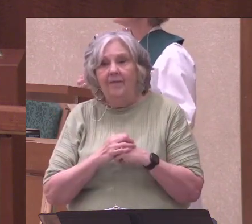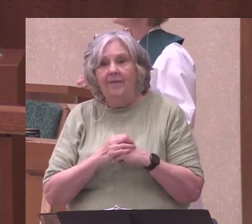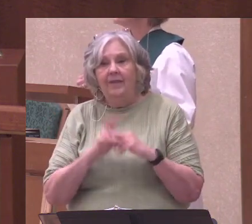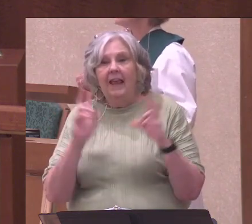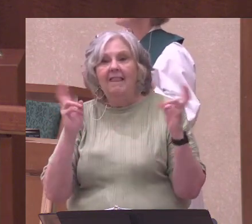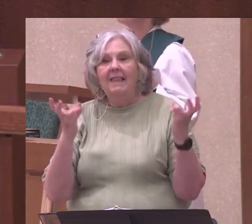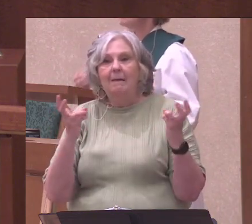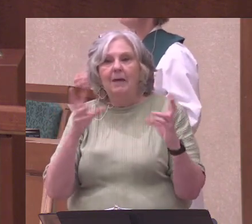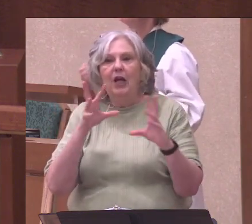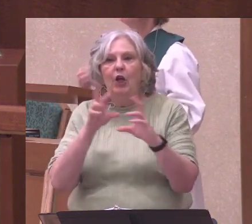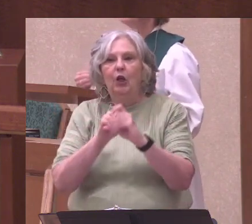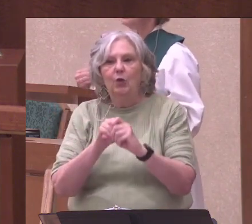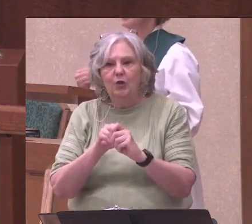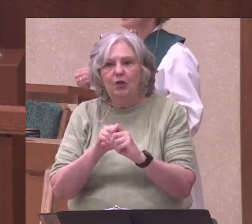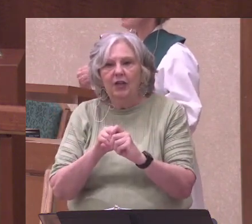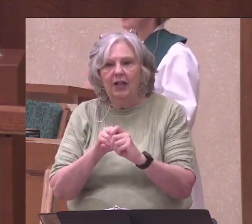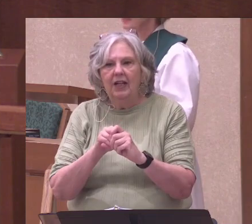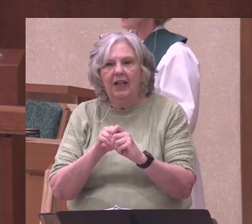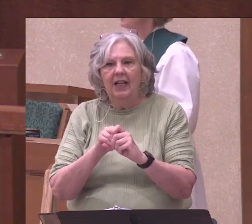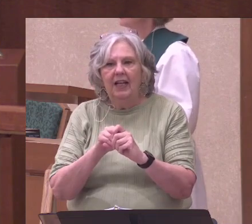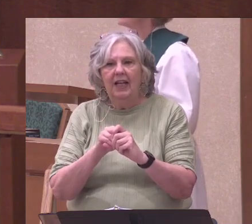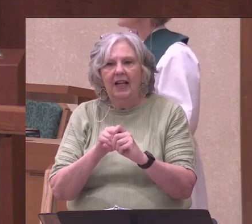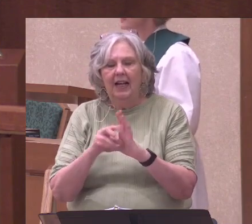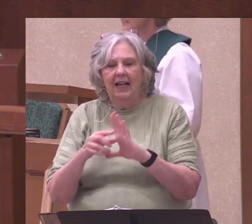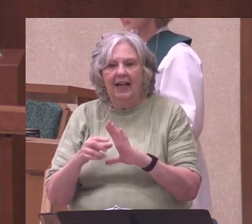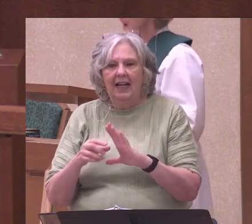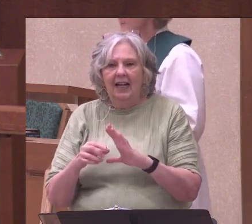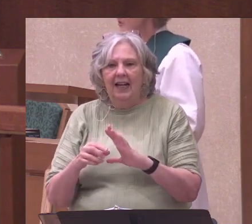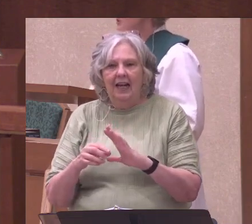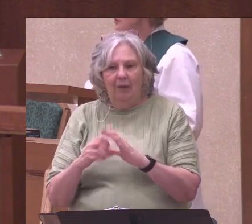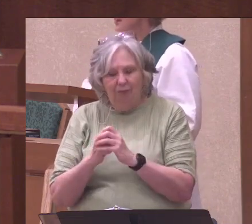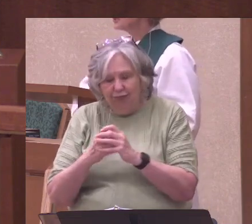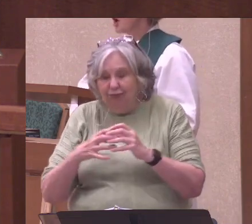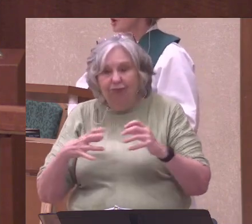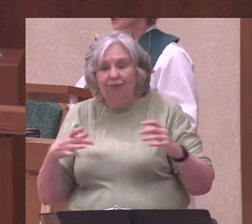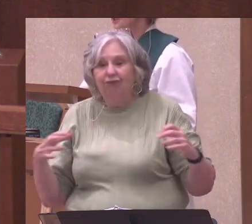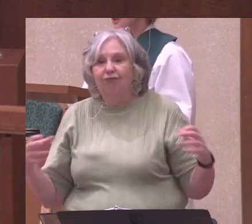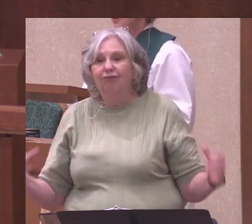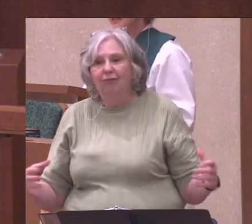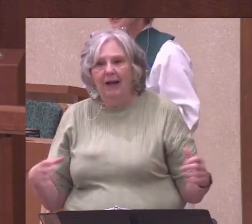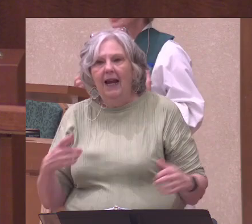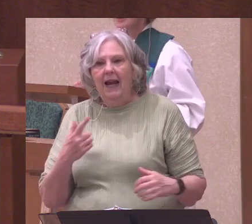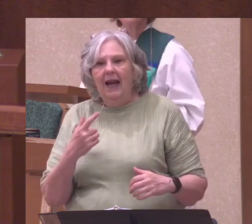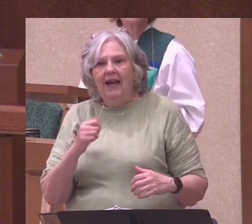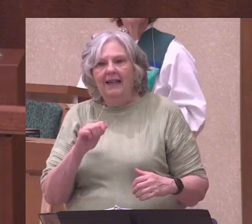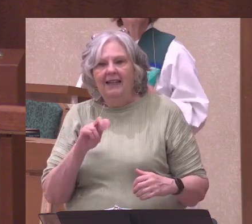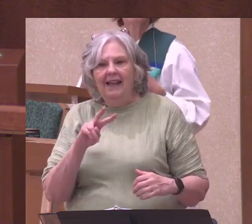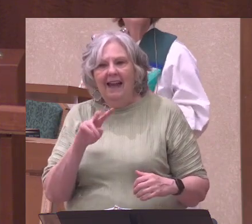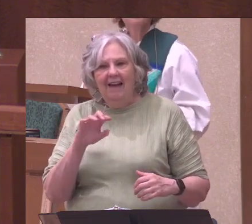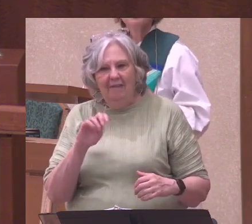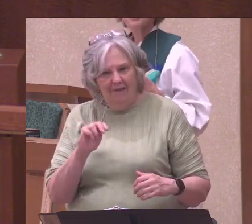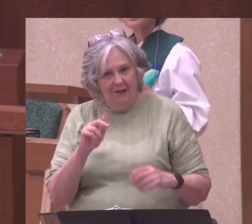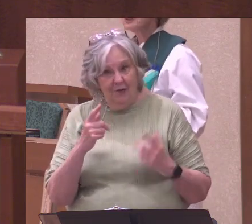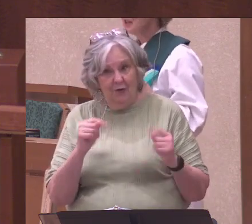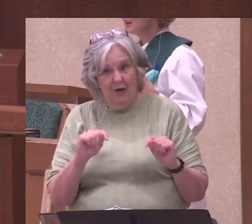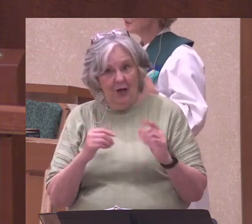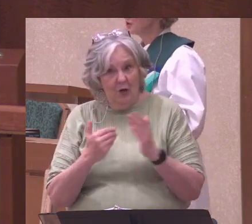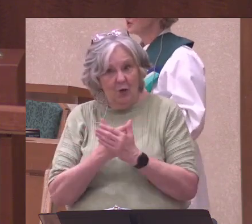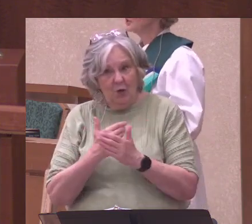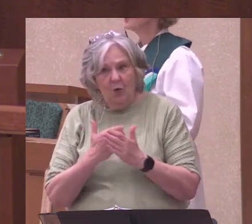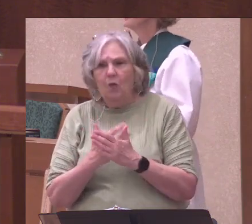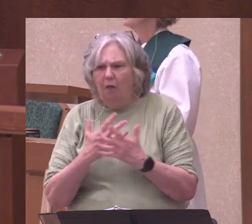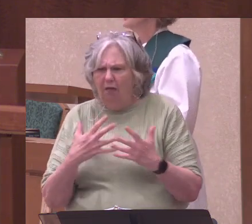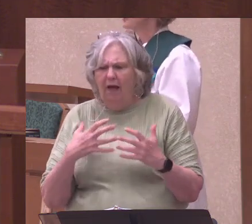Inclusion Revolution. Recently, Gavin took that to heart when he tried something new that took a lot